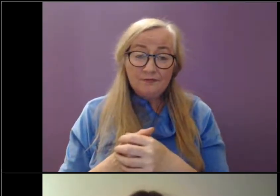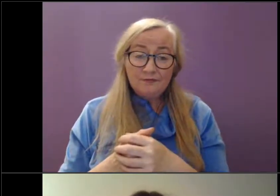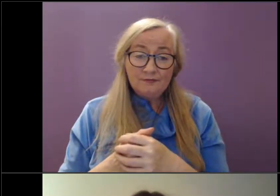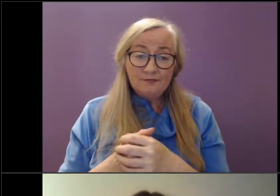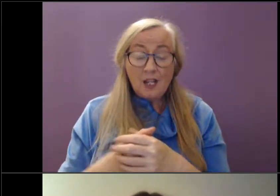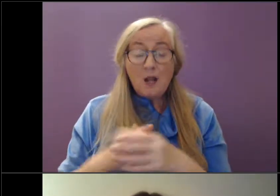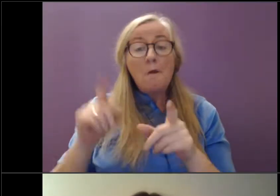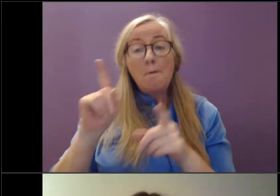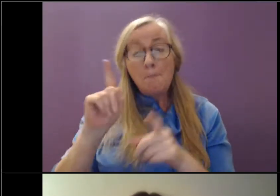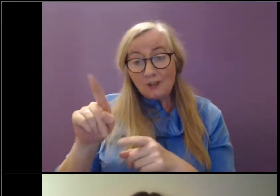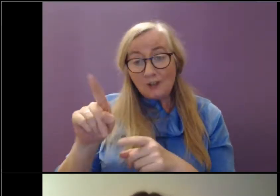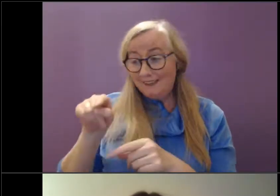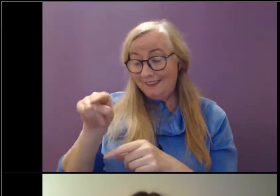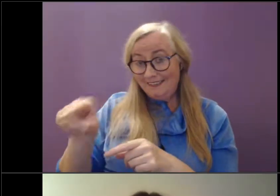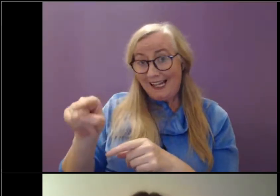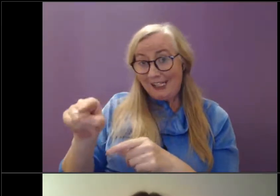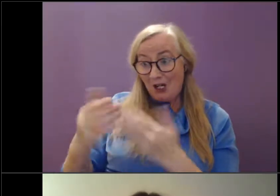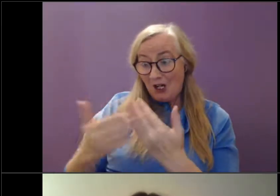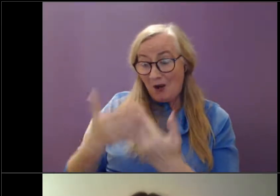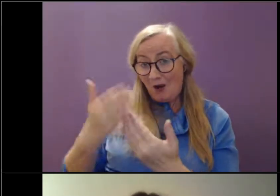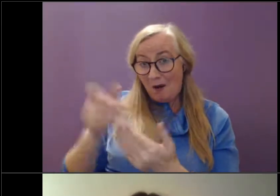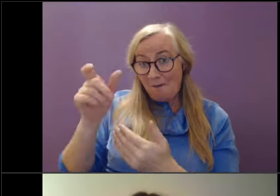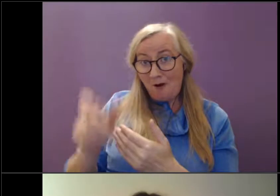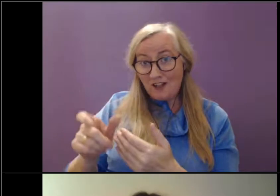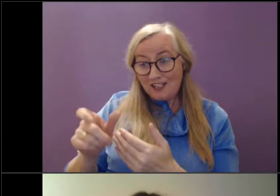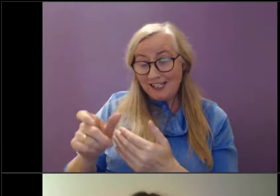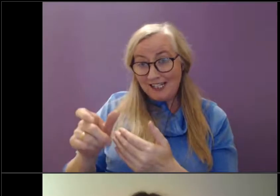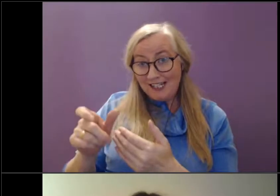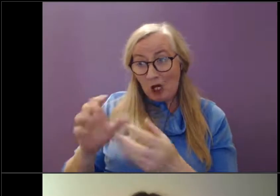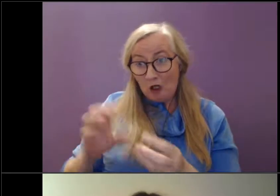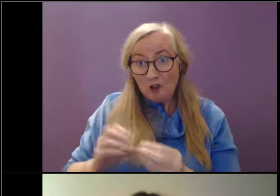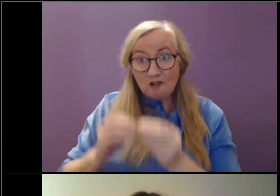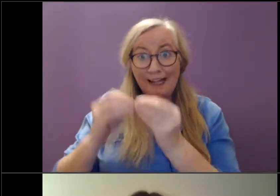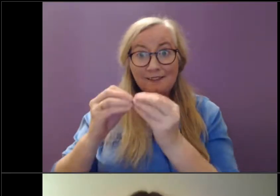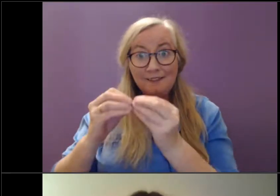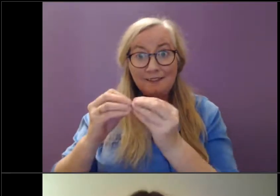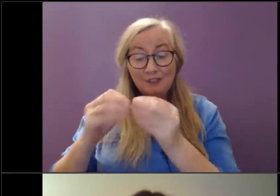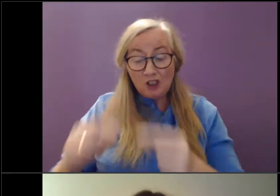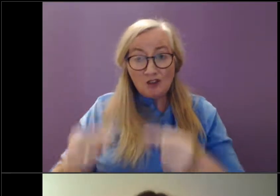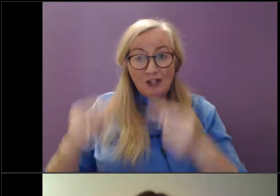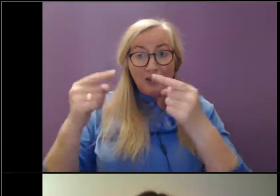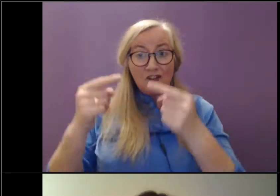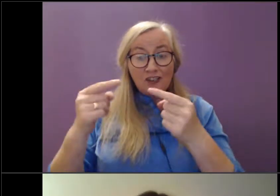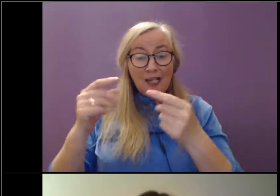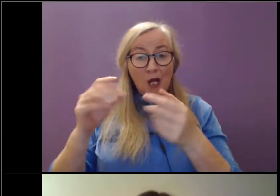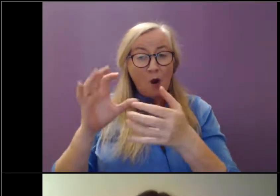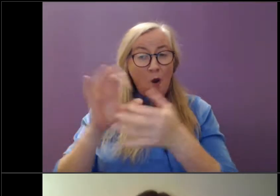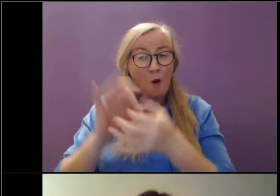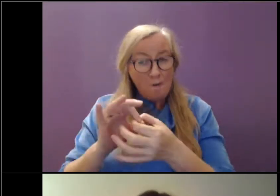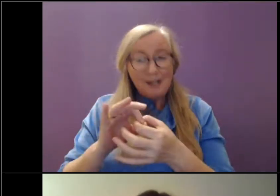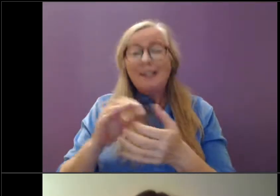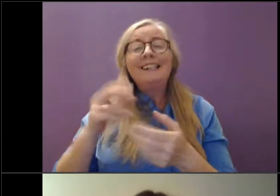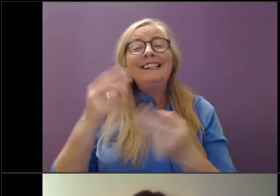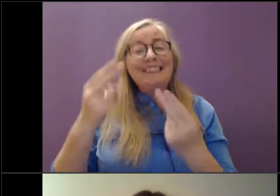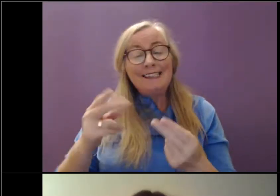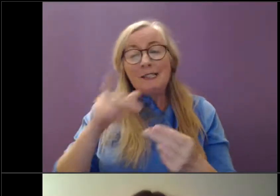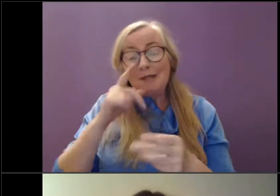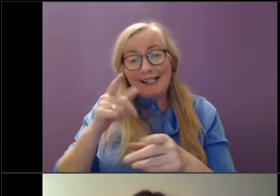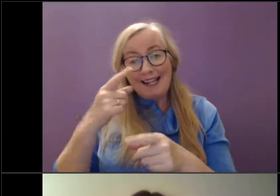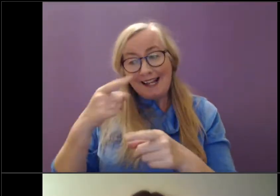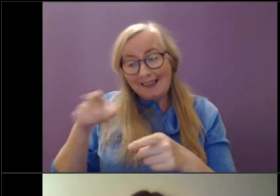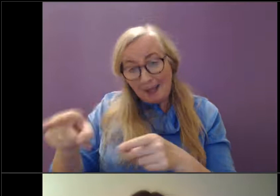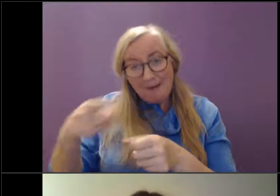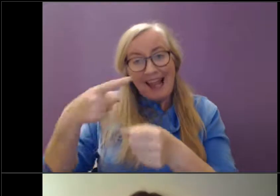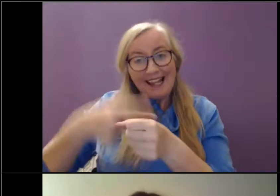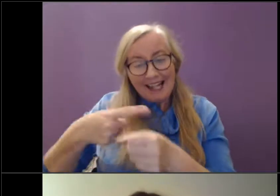person maybe creating some of this challenge within the home, is speaking to them again about the feelings and trying to